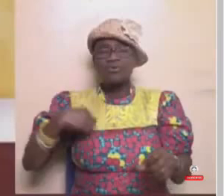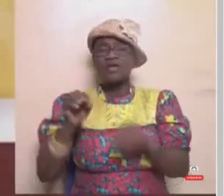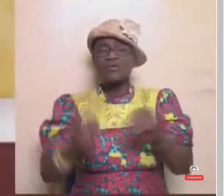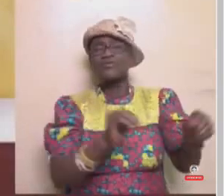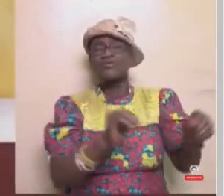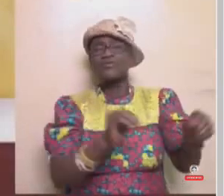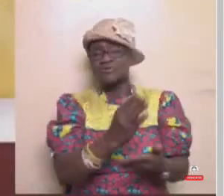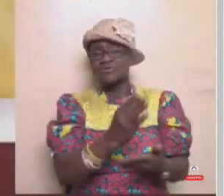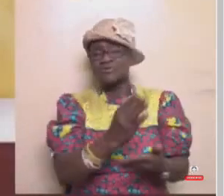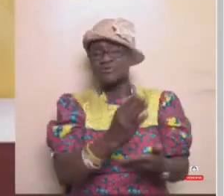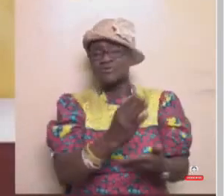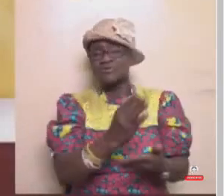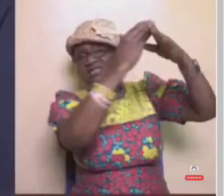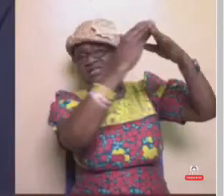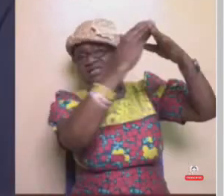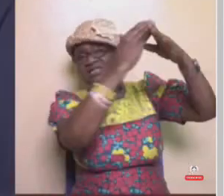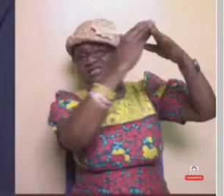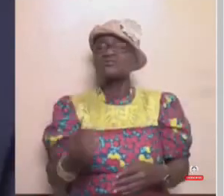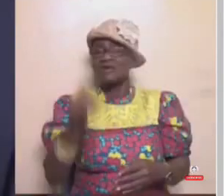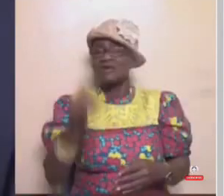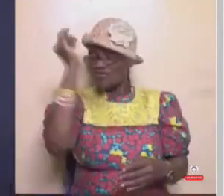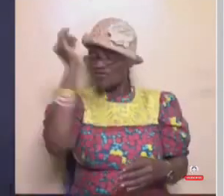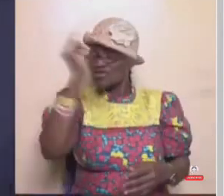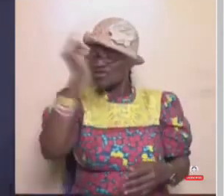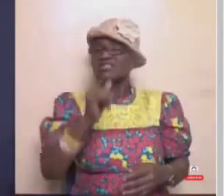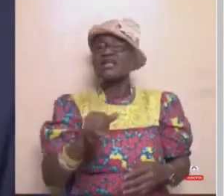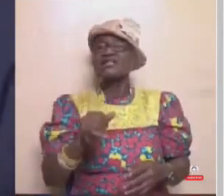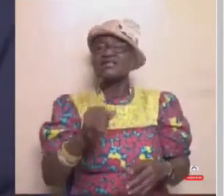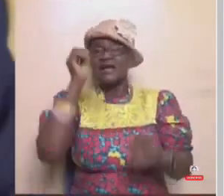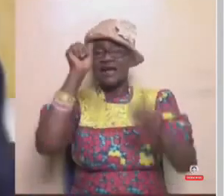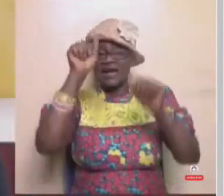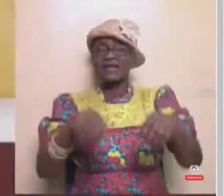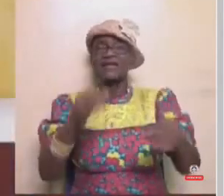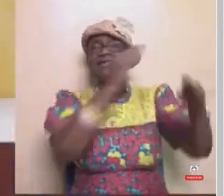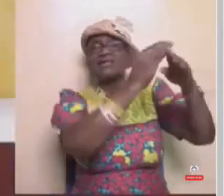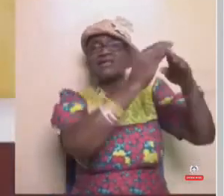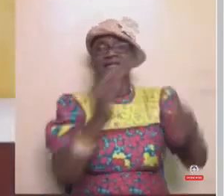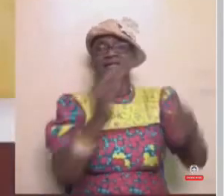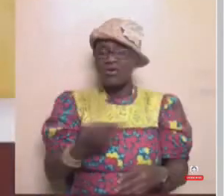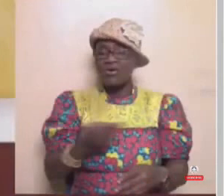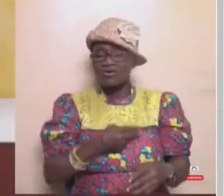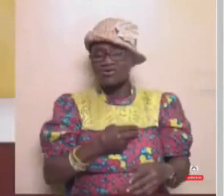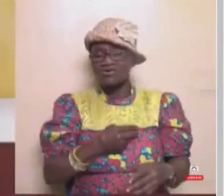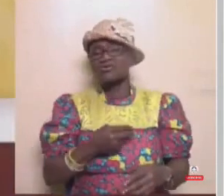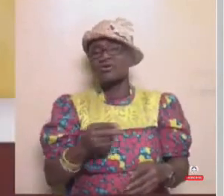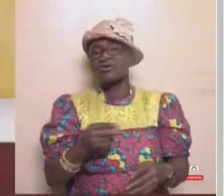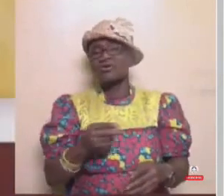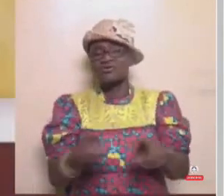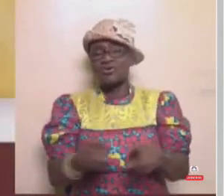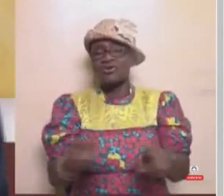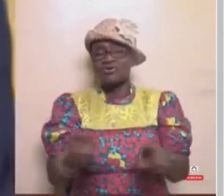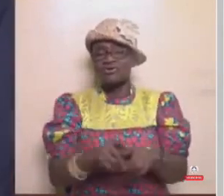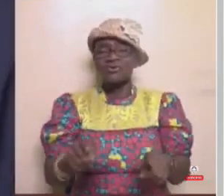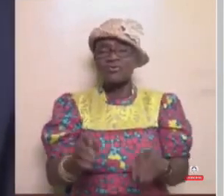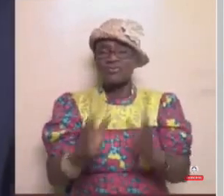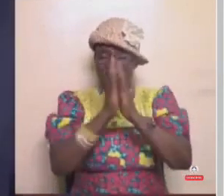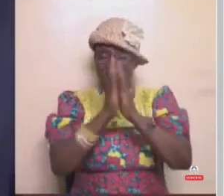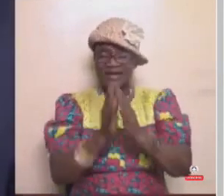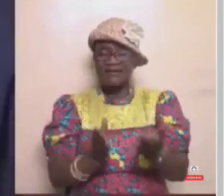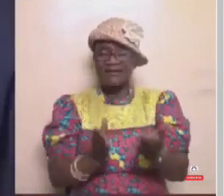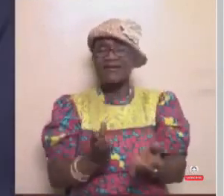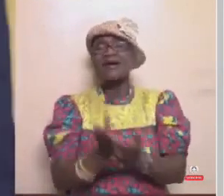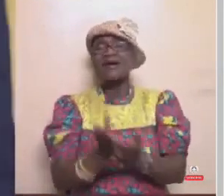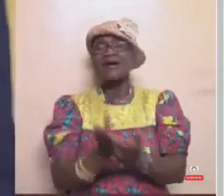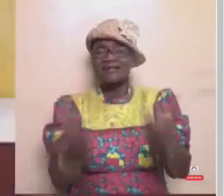made us not to do something about our situation. We're going to pray right now and say, Father,